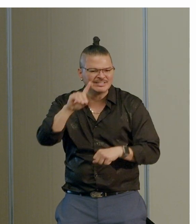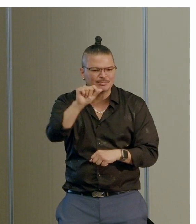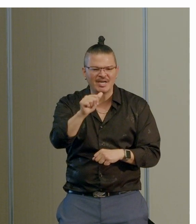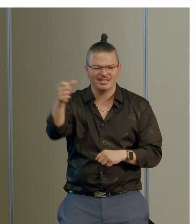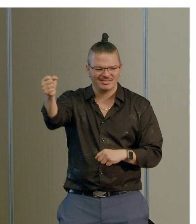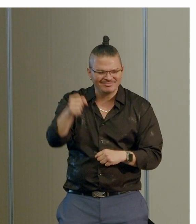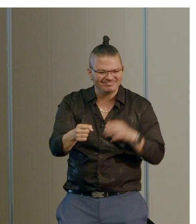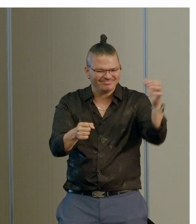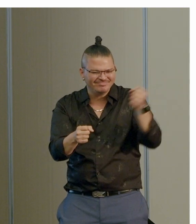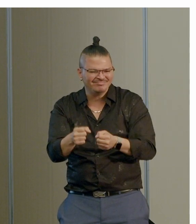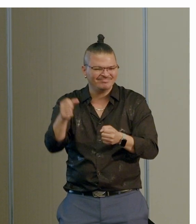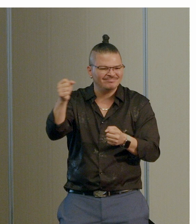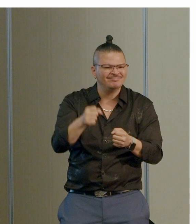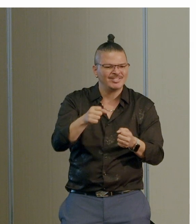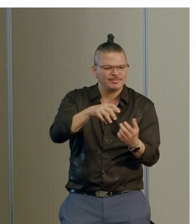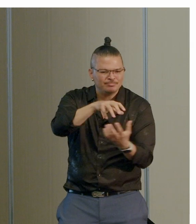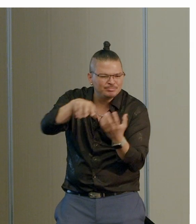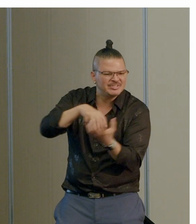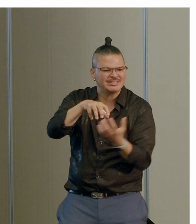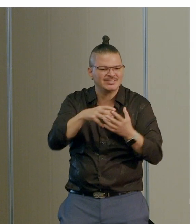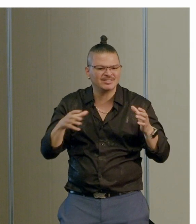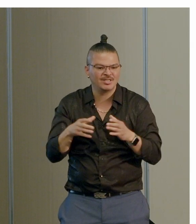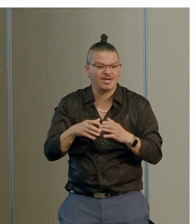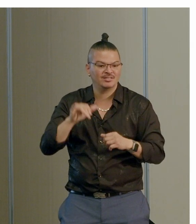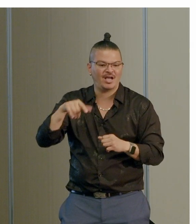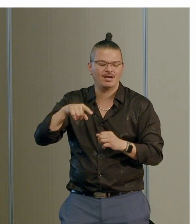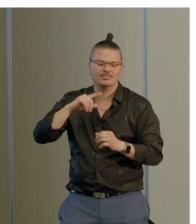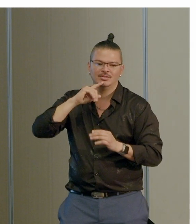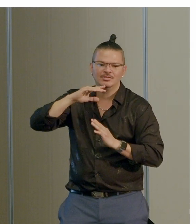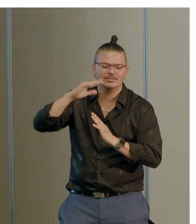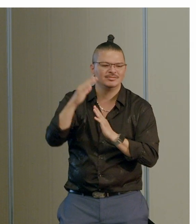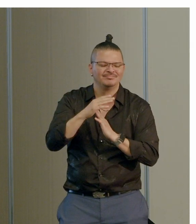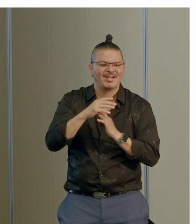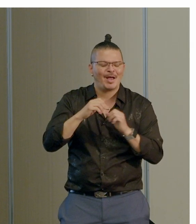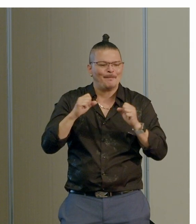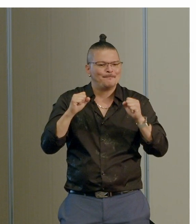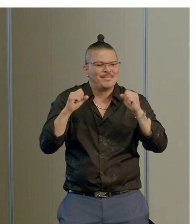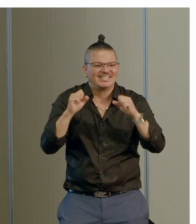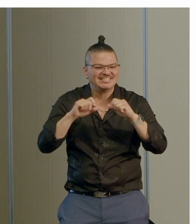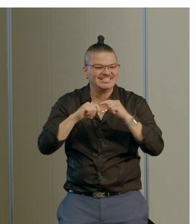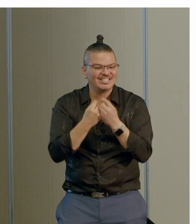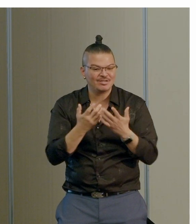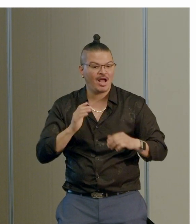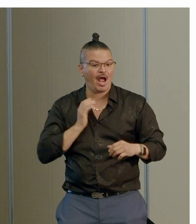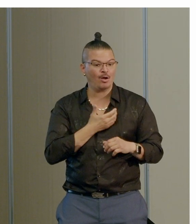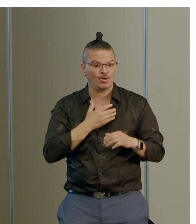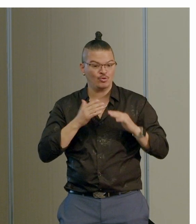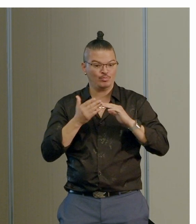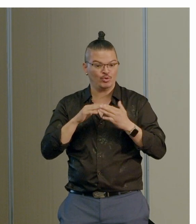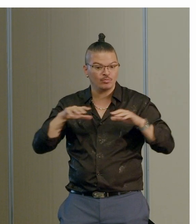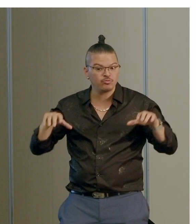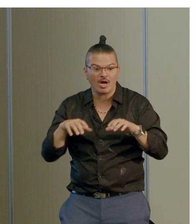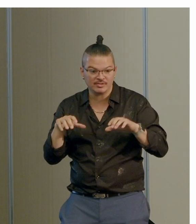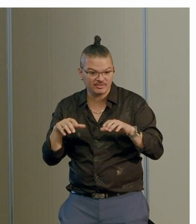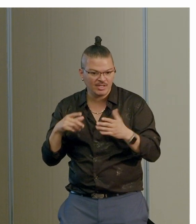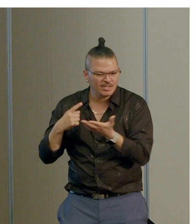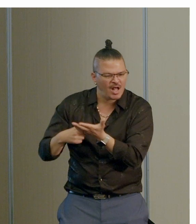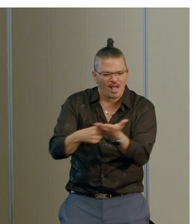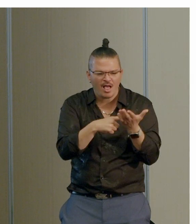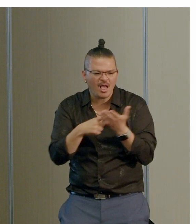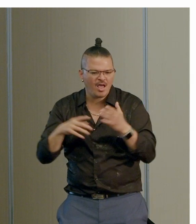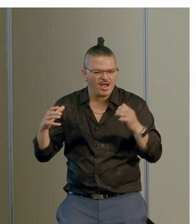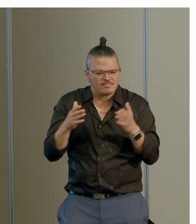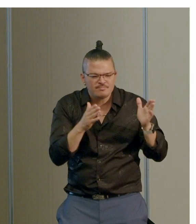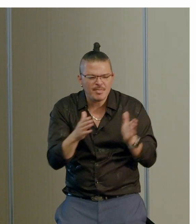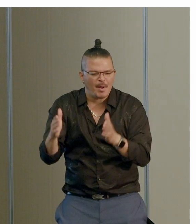been amazing. And now that we've built up the community of practice, we are planning all these training sessions